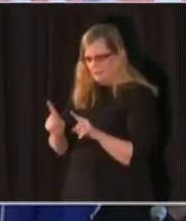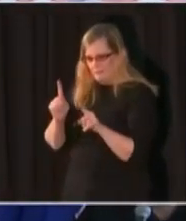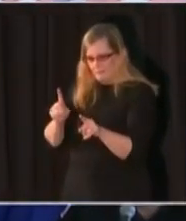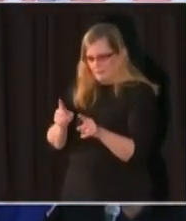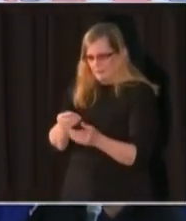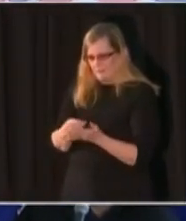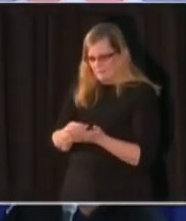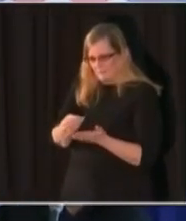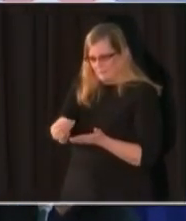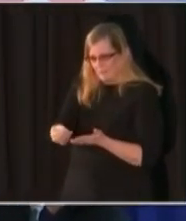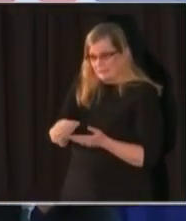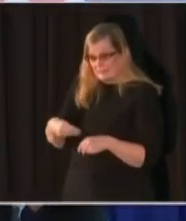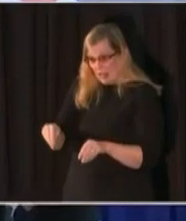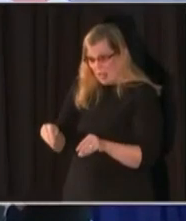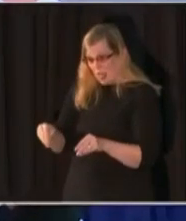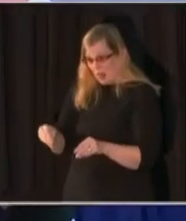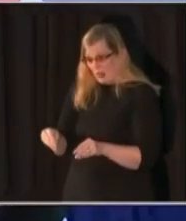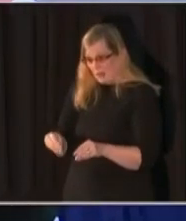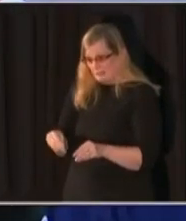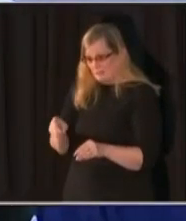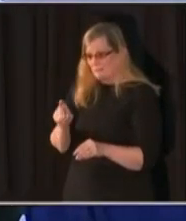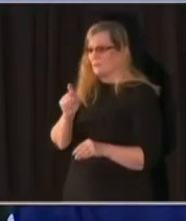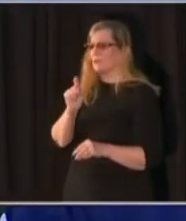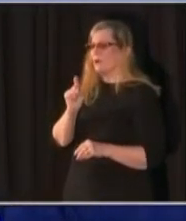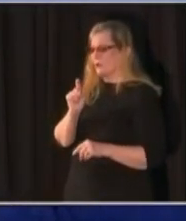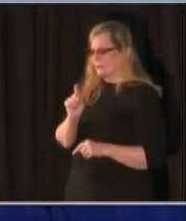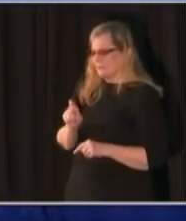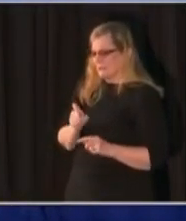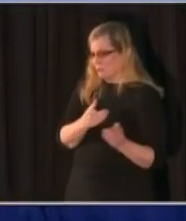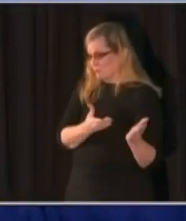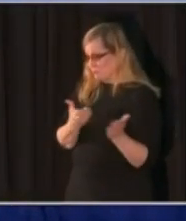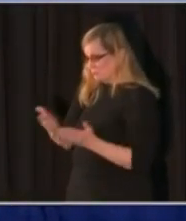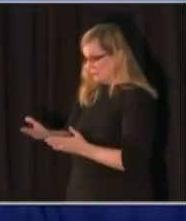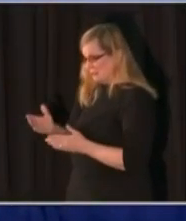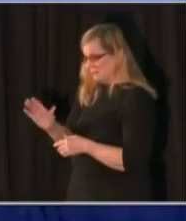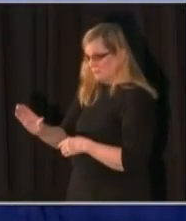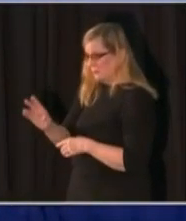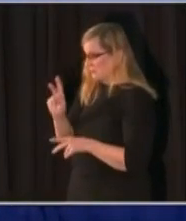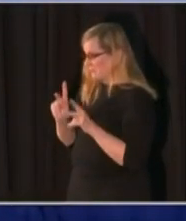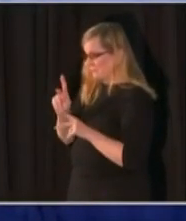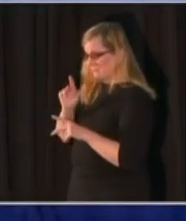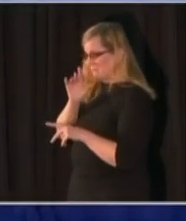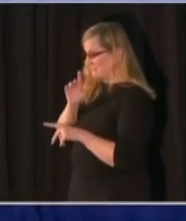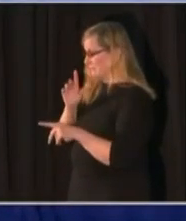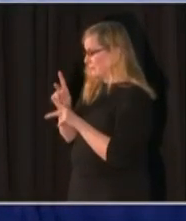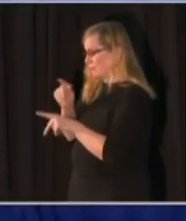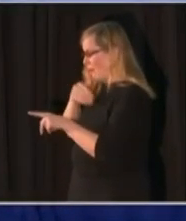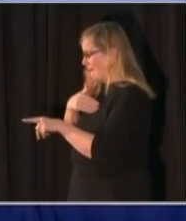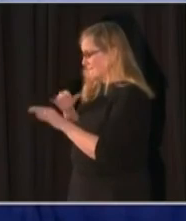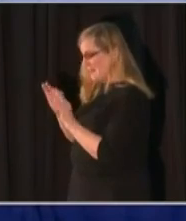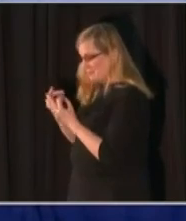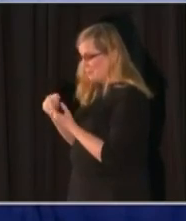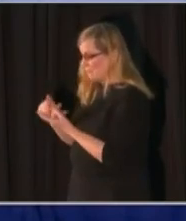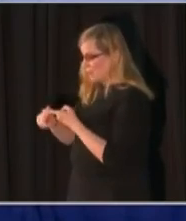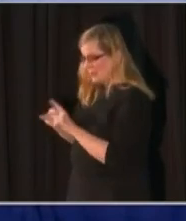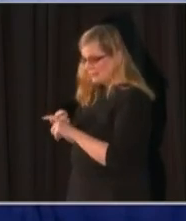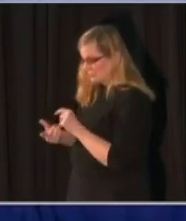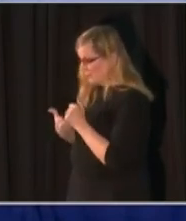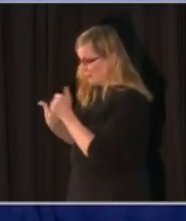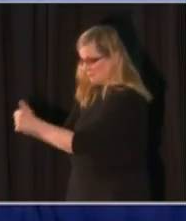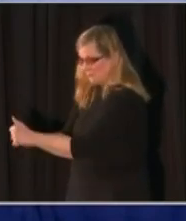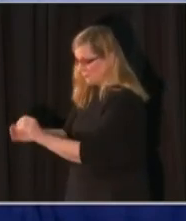need the delivery. So it's folks that do not have somebody else that can get groceries for them in their household, or they have no other means